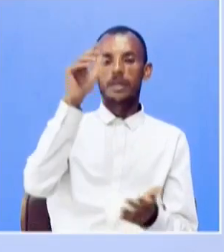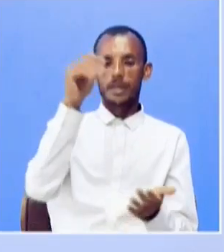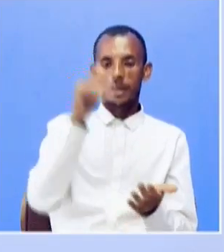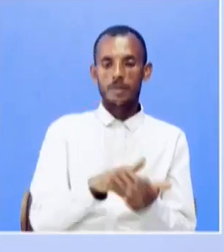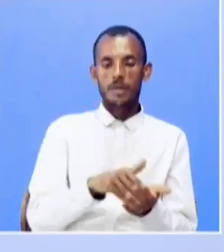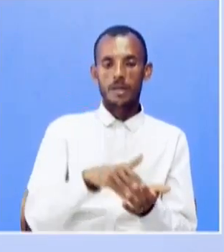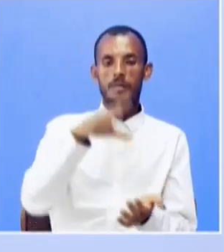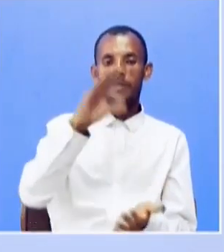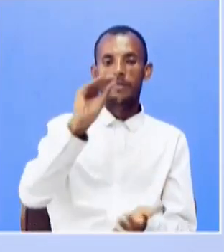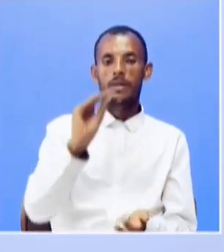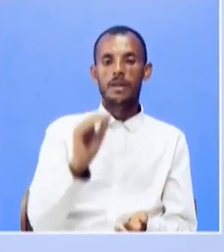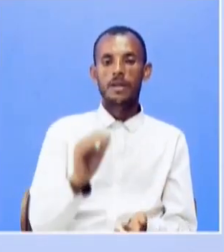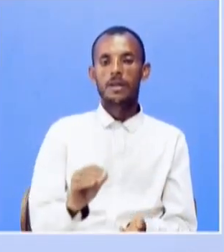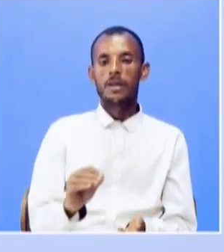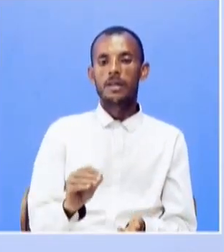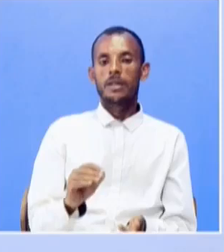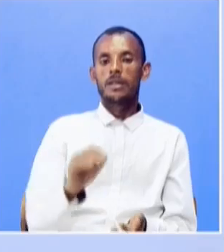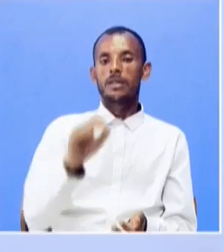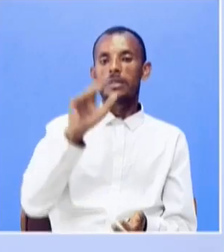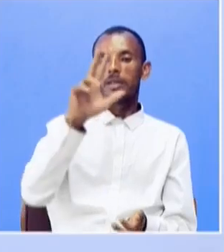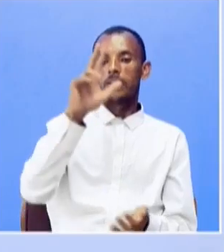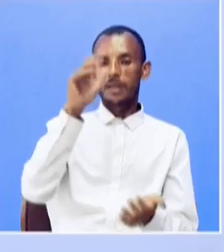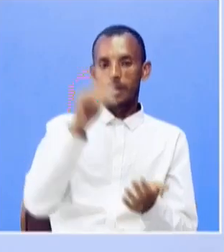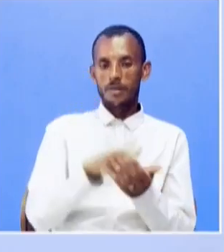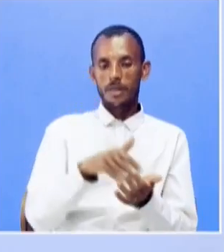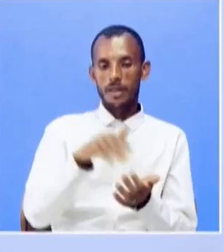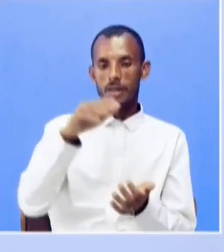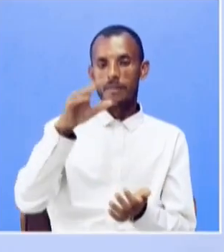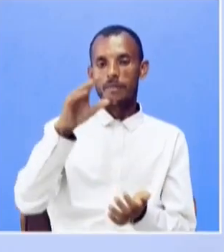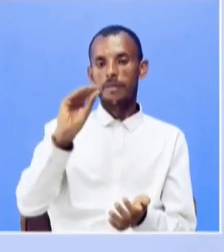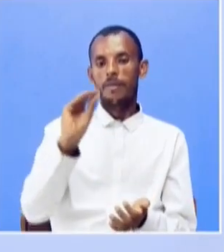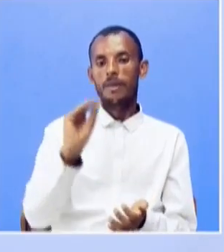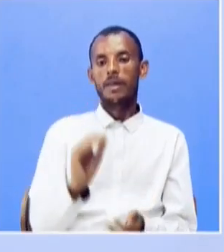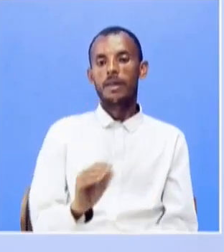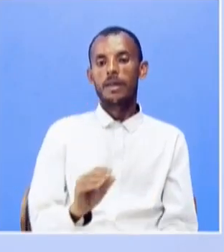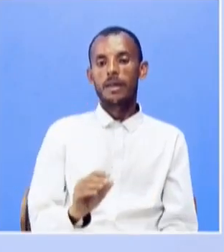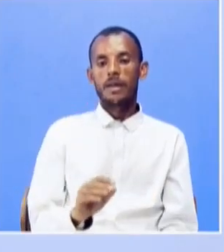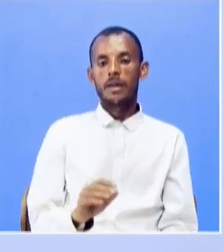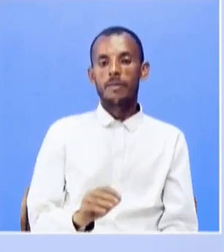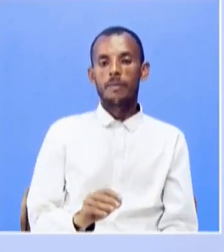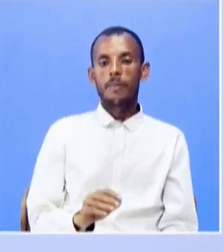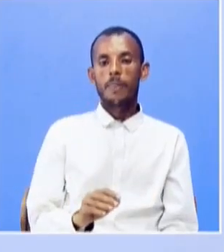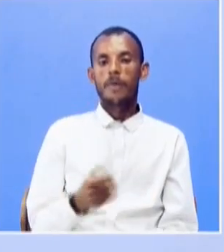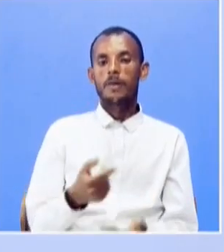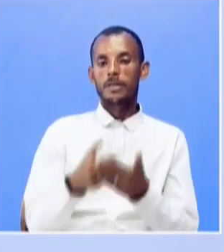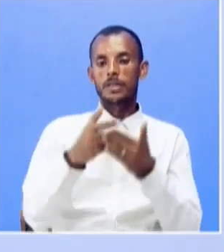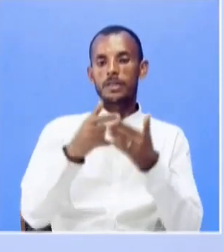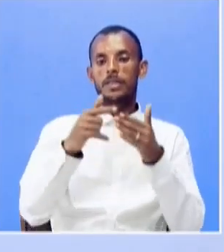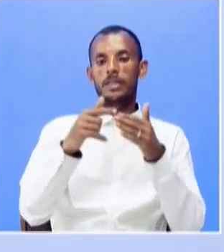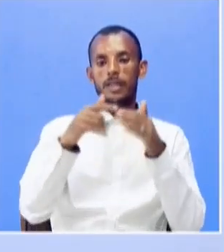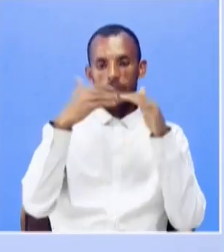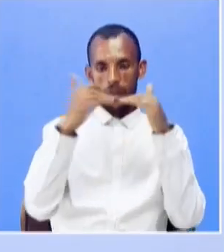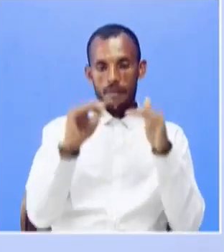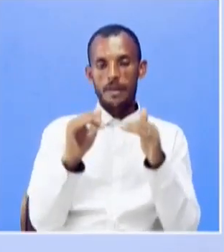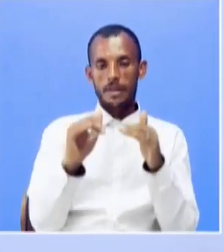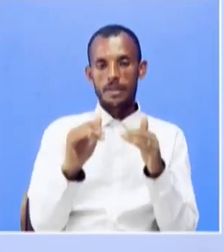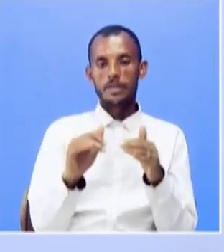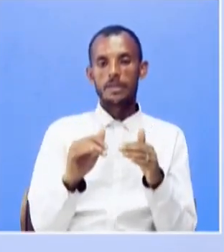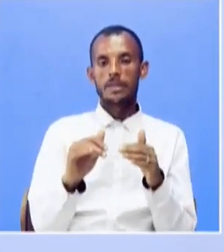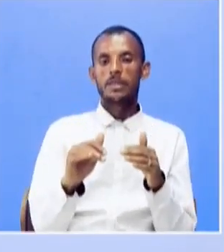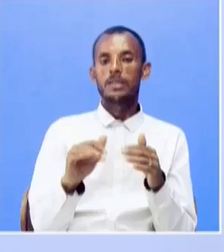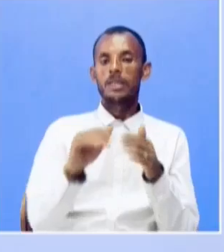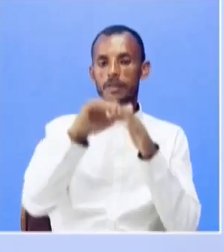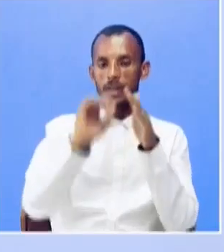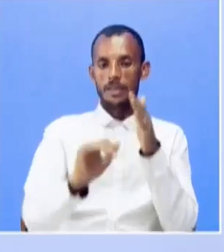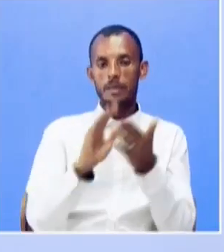3,050. So 3,050 is here. So on this interval, the income amount is a